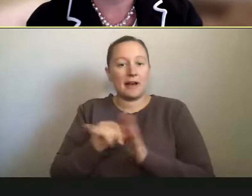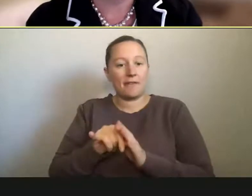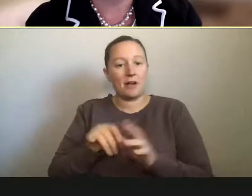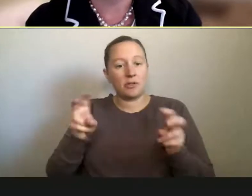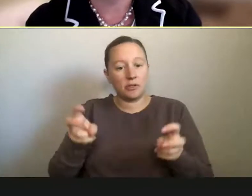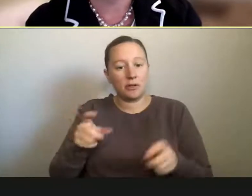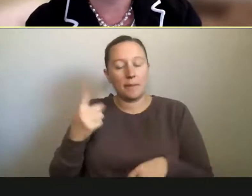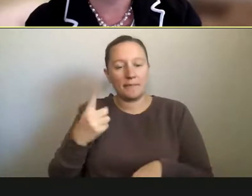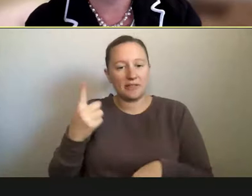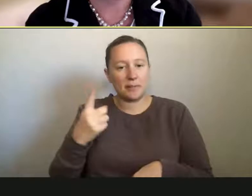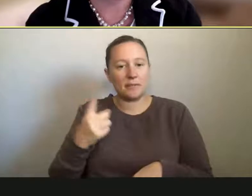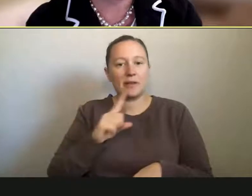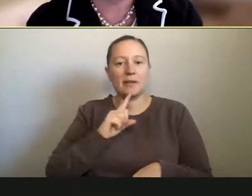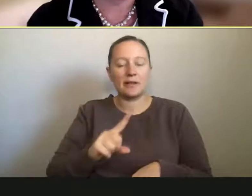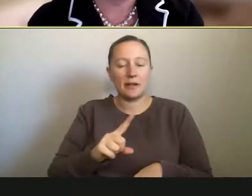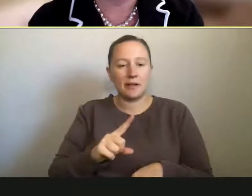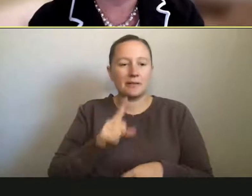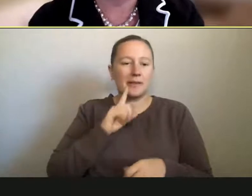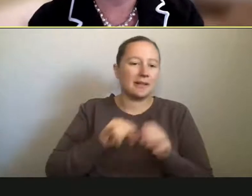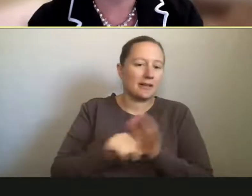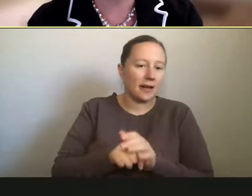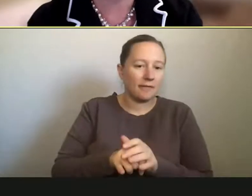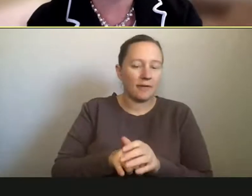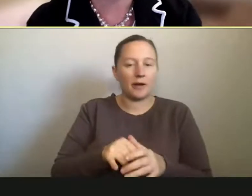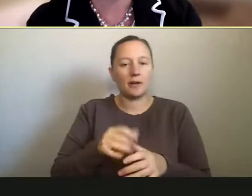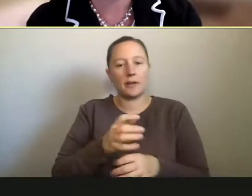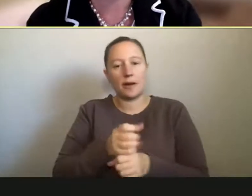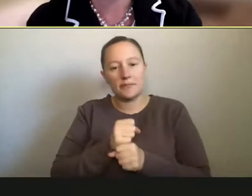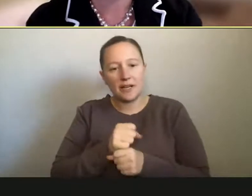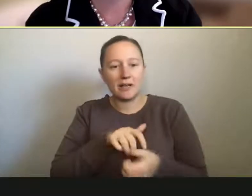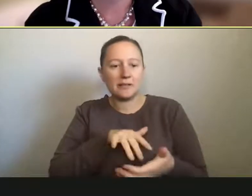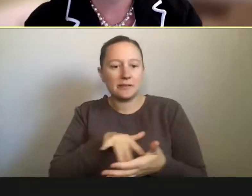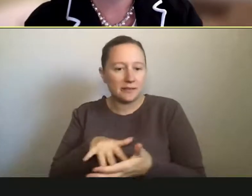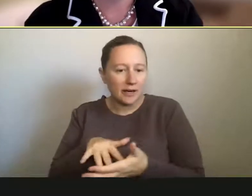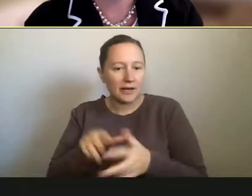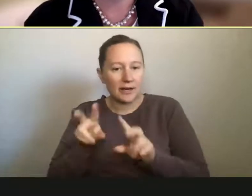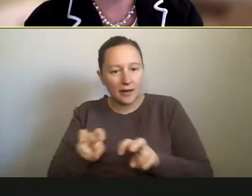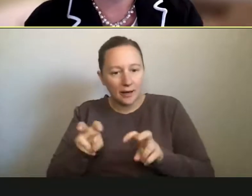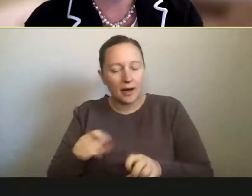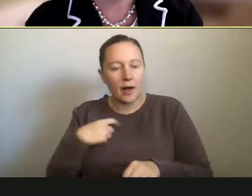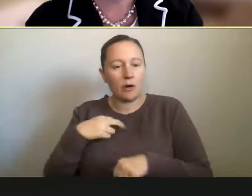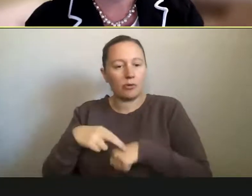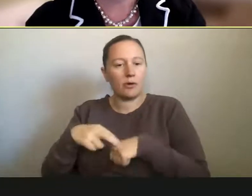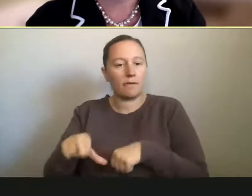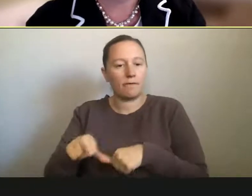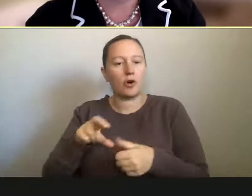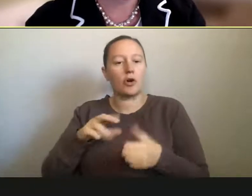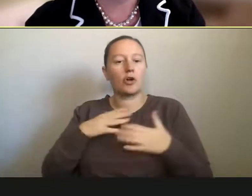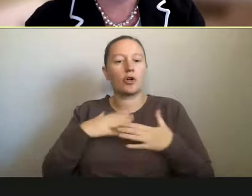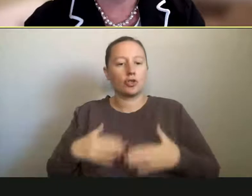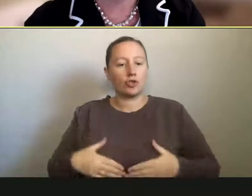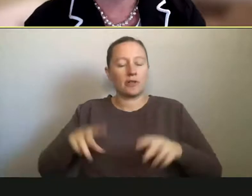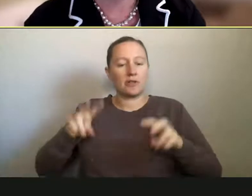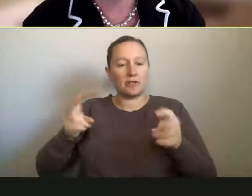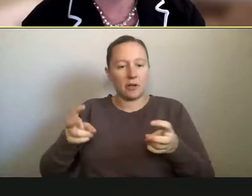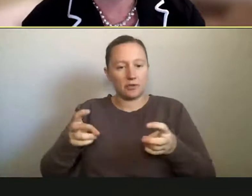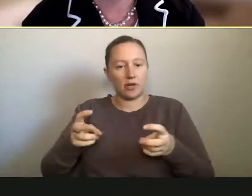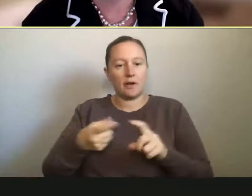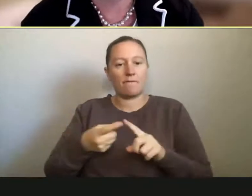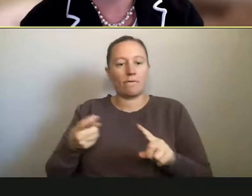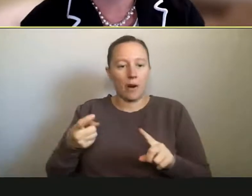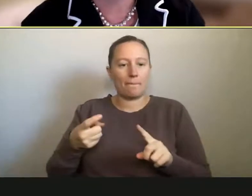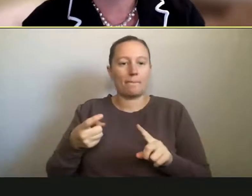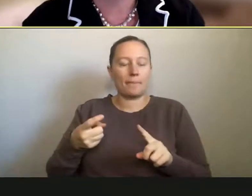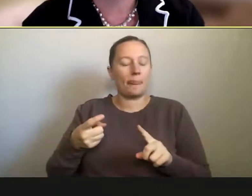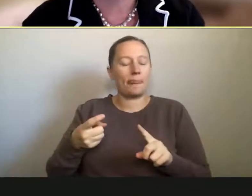and obtained, studied, analyzed. I would refer you to the human subjects definition from the revised common rule